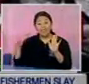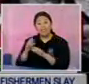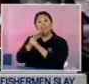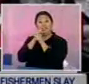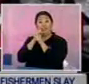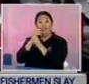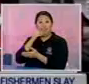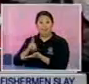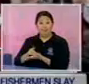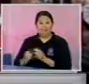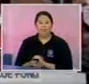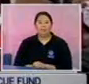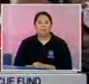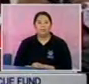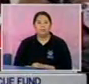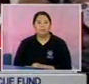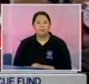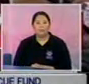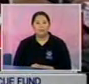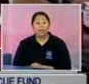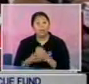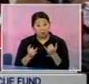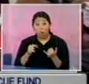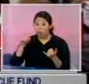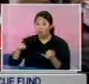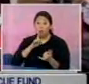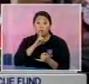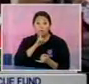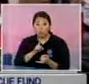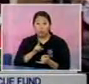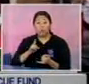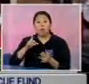The National Internal Revenue Code says that